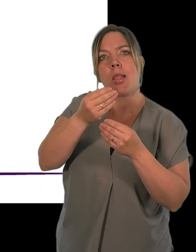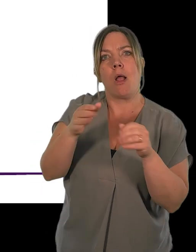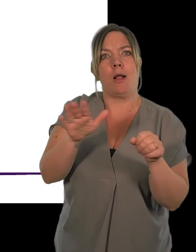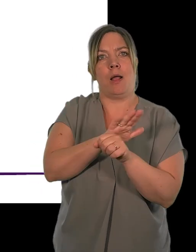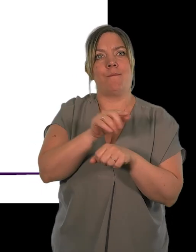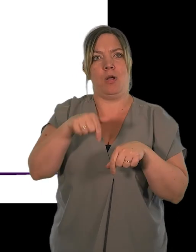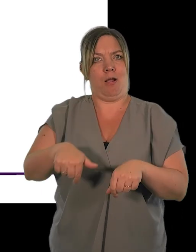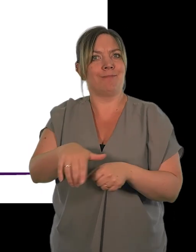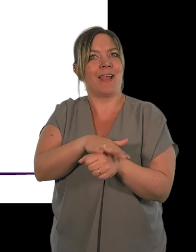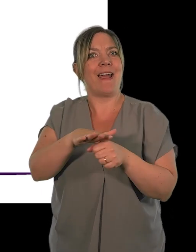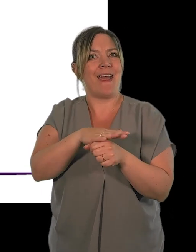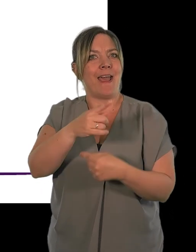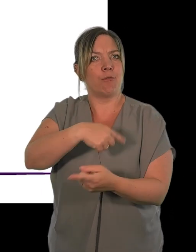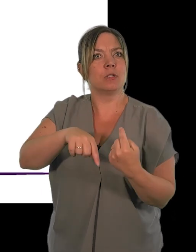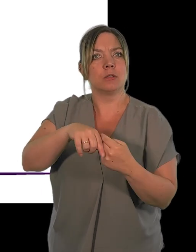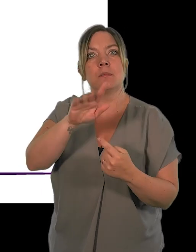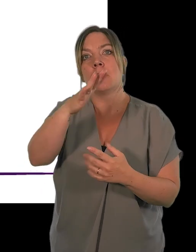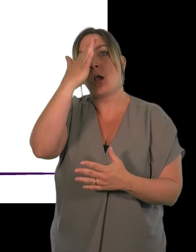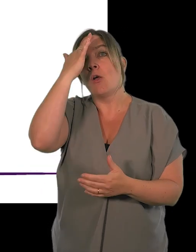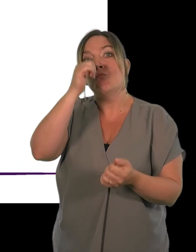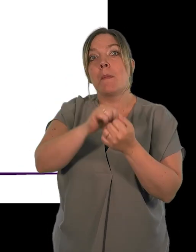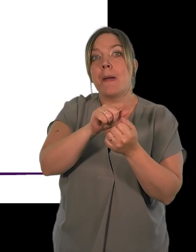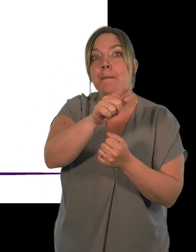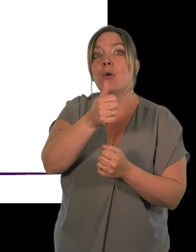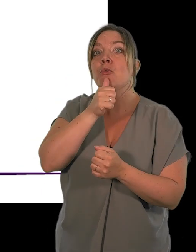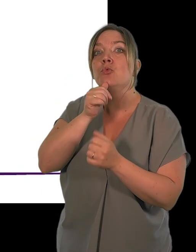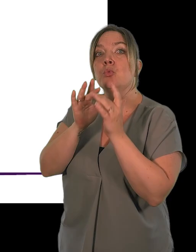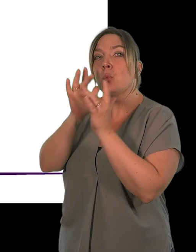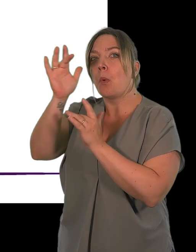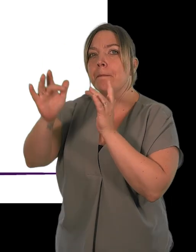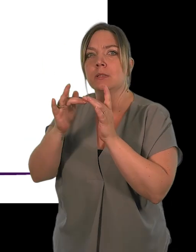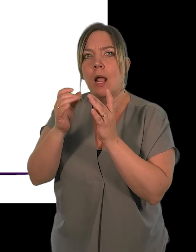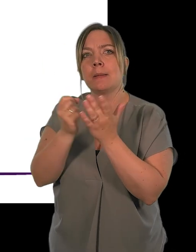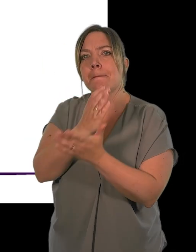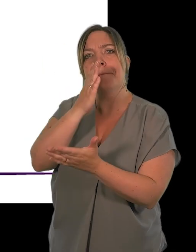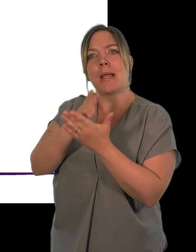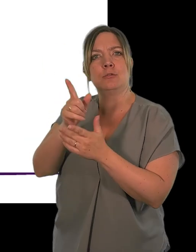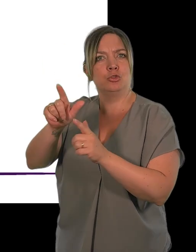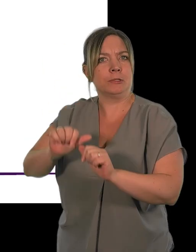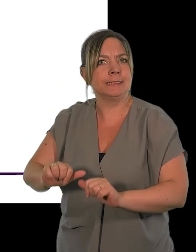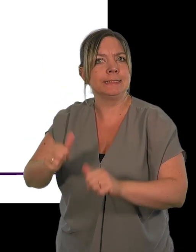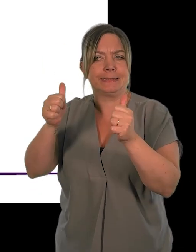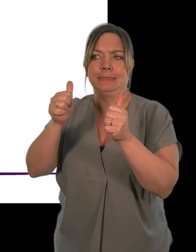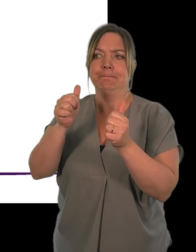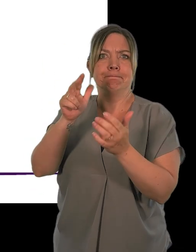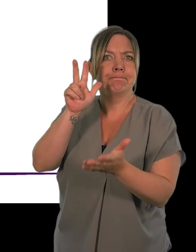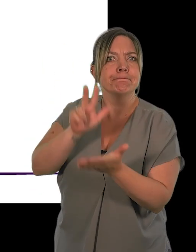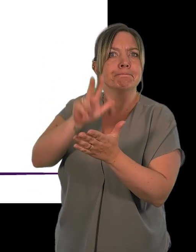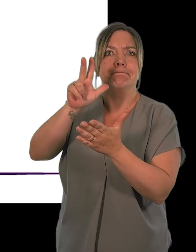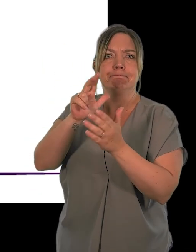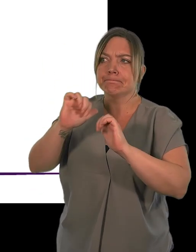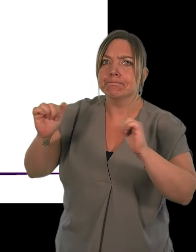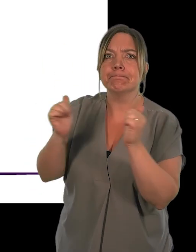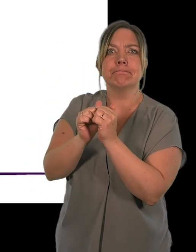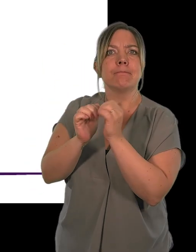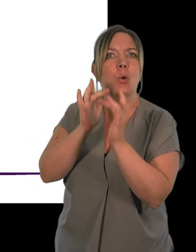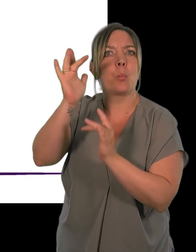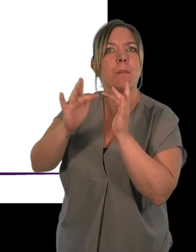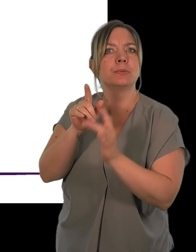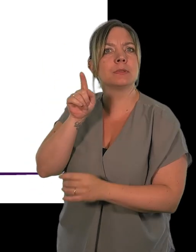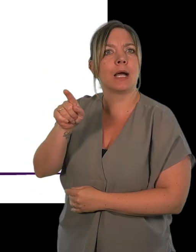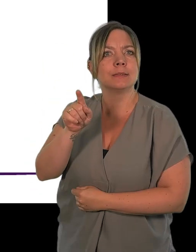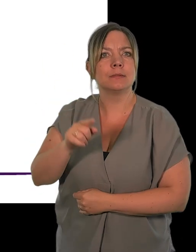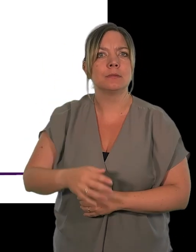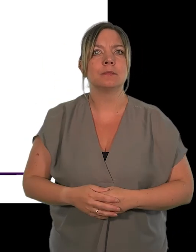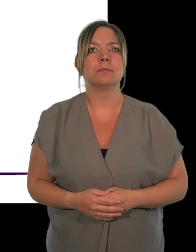to ensure that it comes from a trusted source. If you're not sure of this, please ask your tutors and they will guide you, because